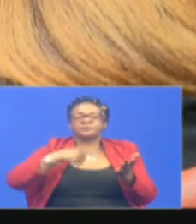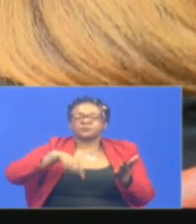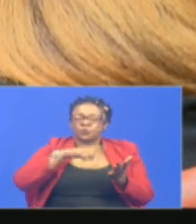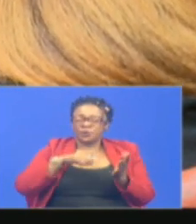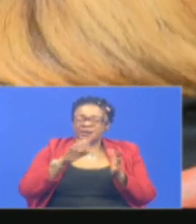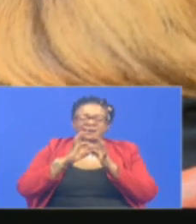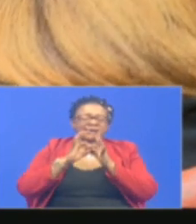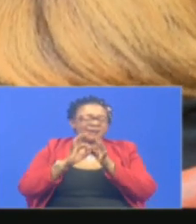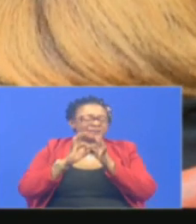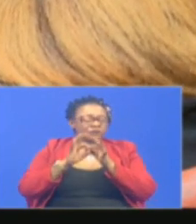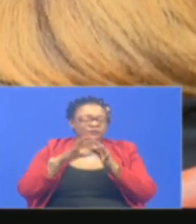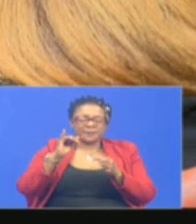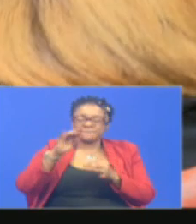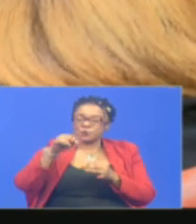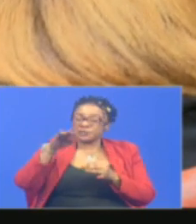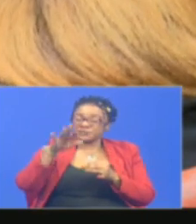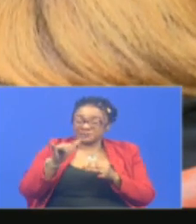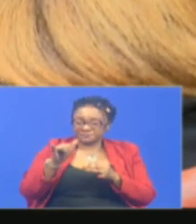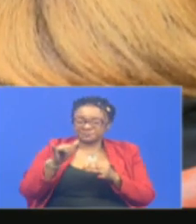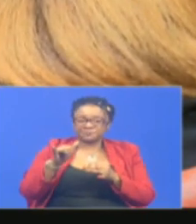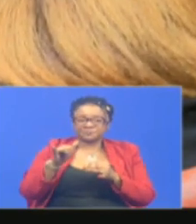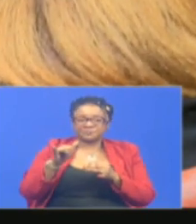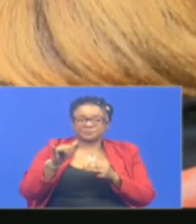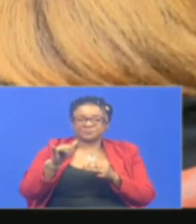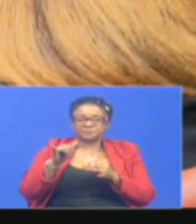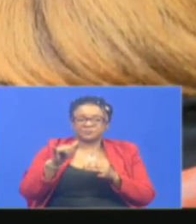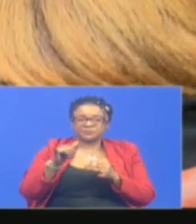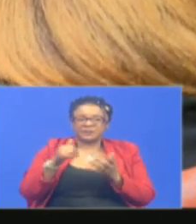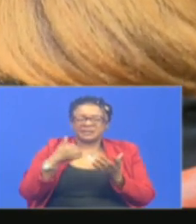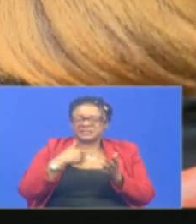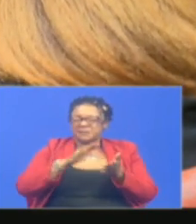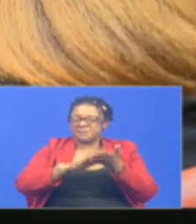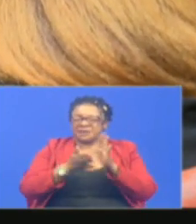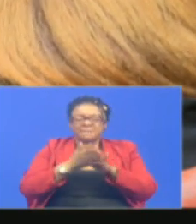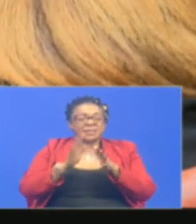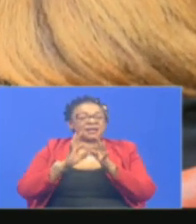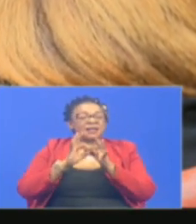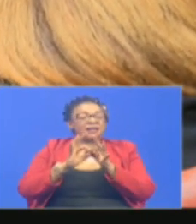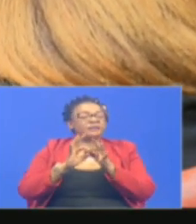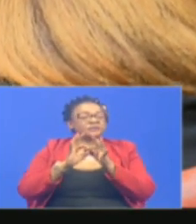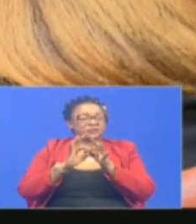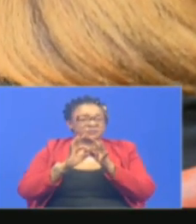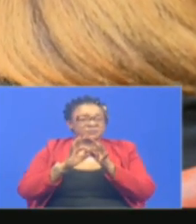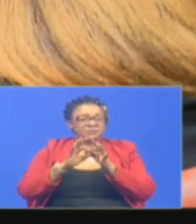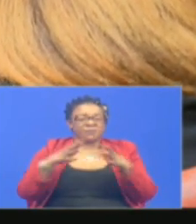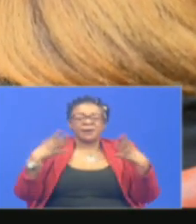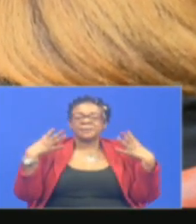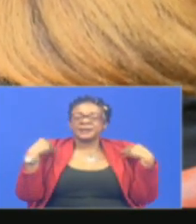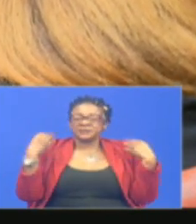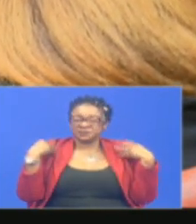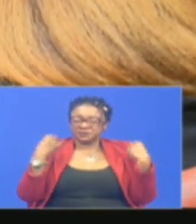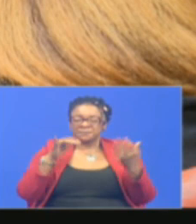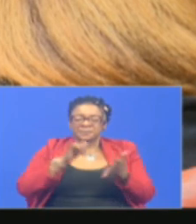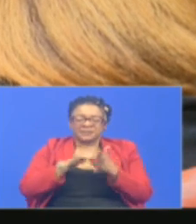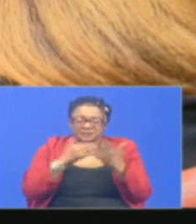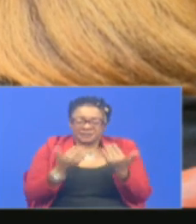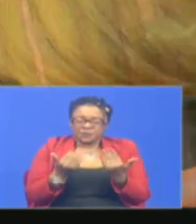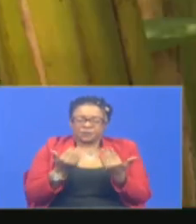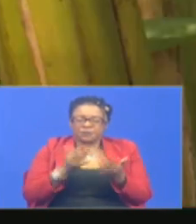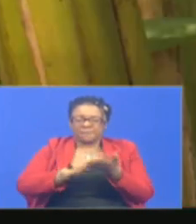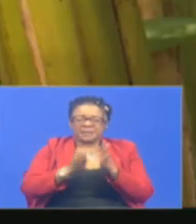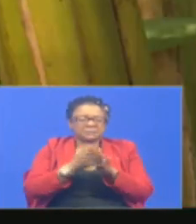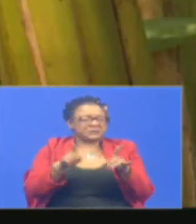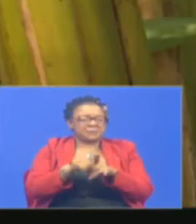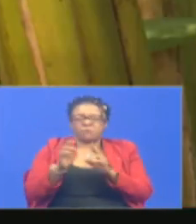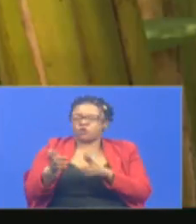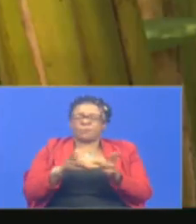of impunity and lawlessness. It has become a culture, a practice that has now become almost a norm.